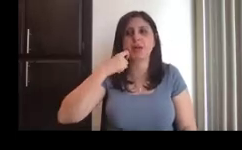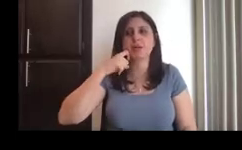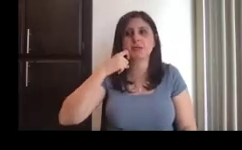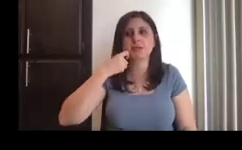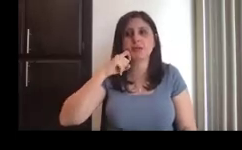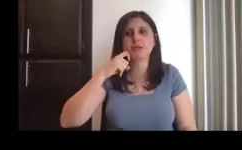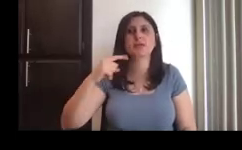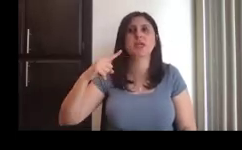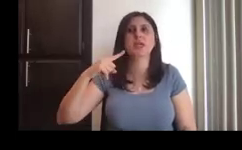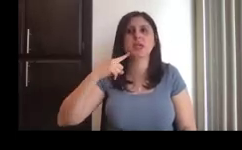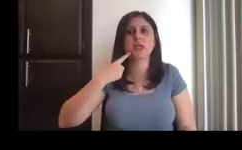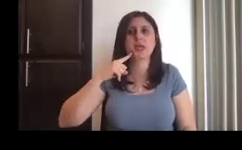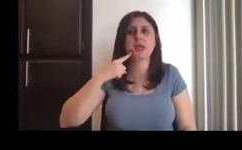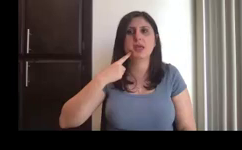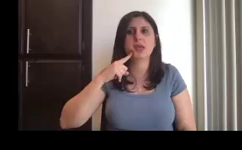apple.